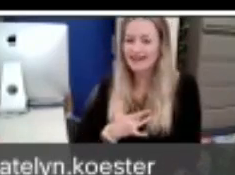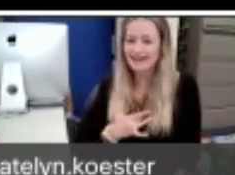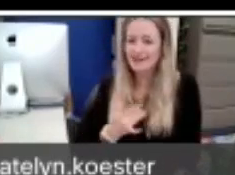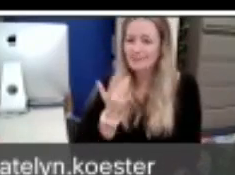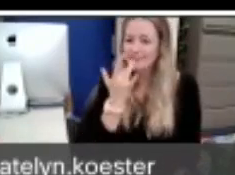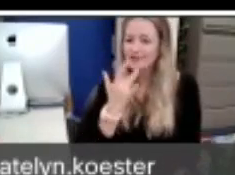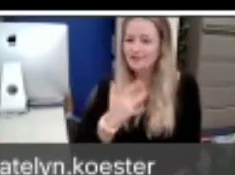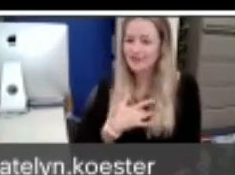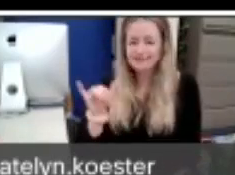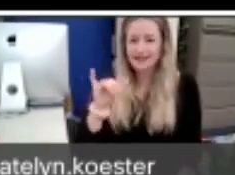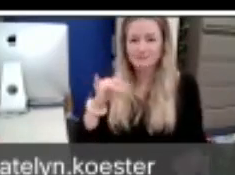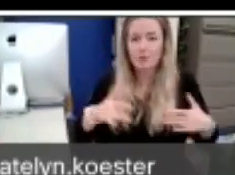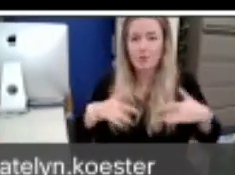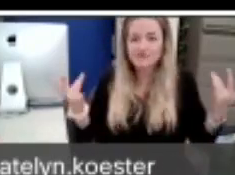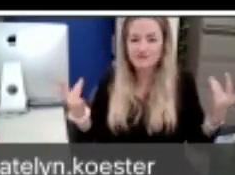happy birthday.